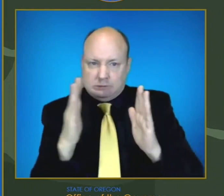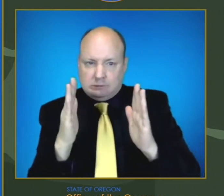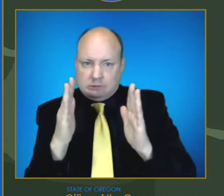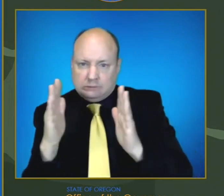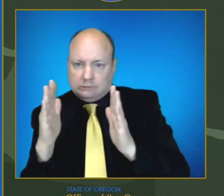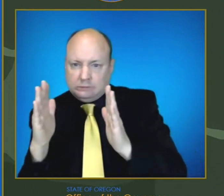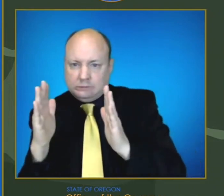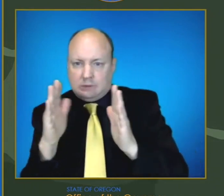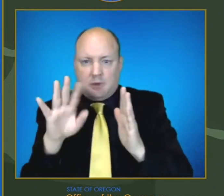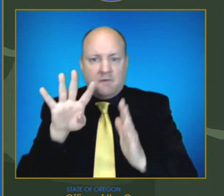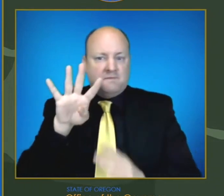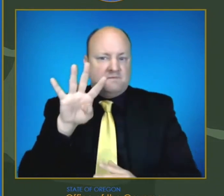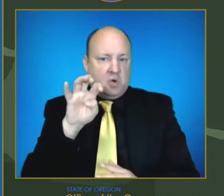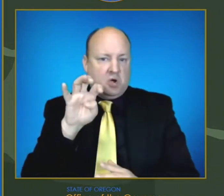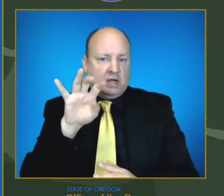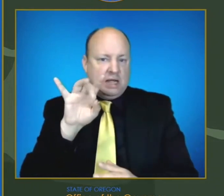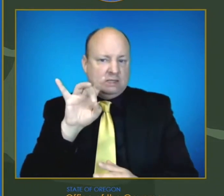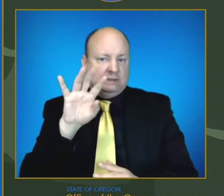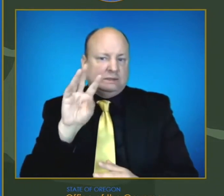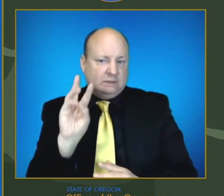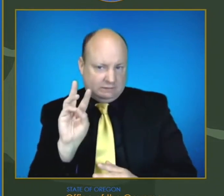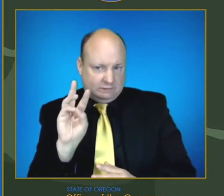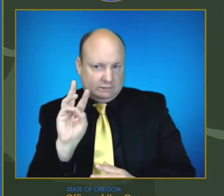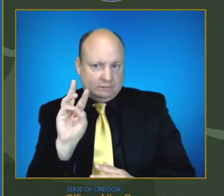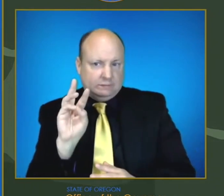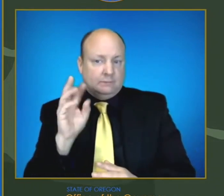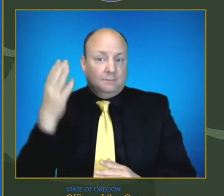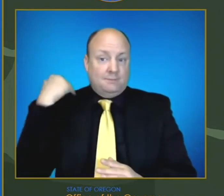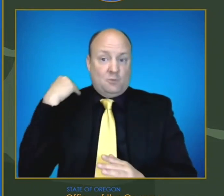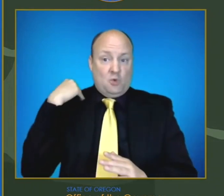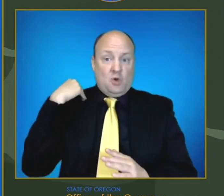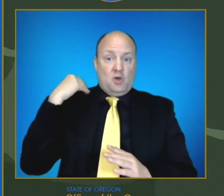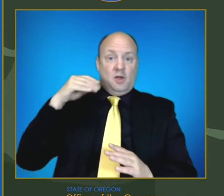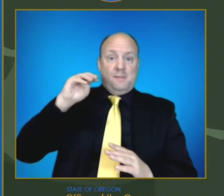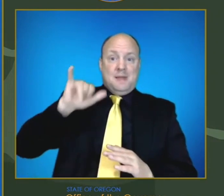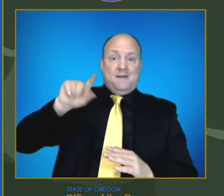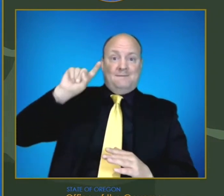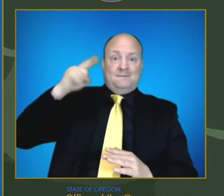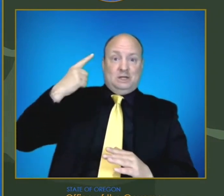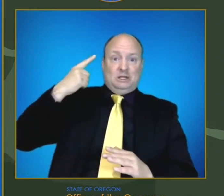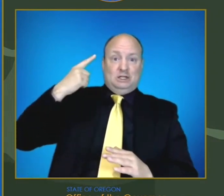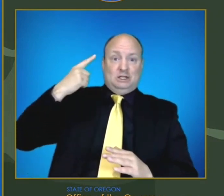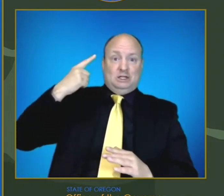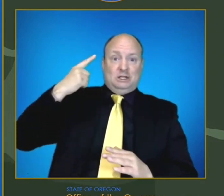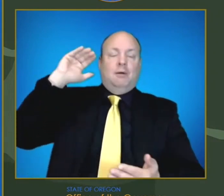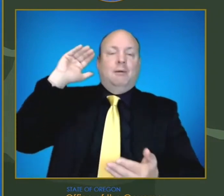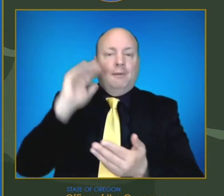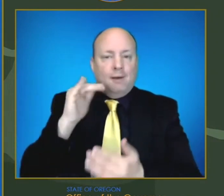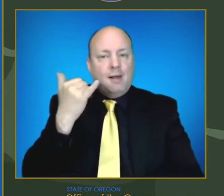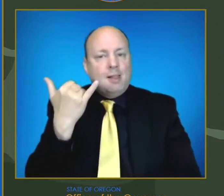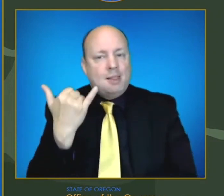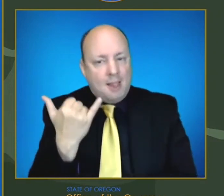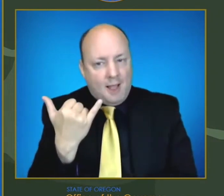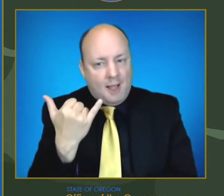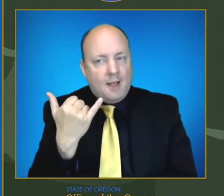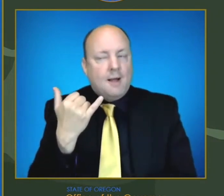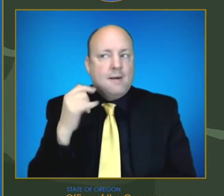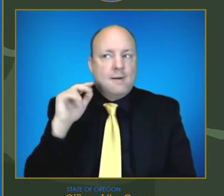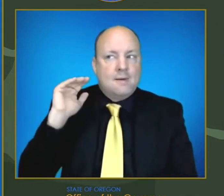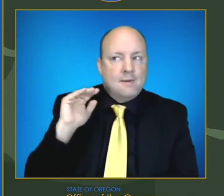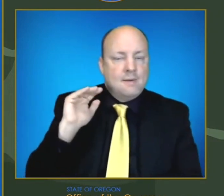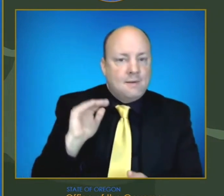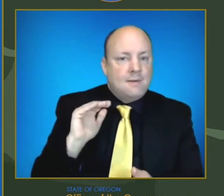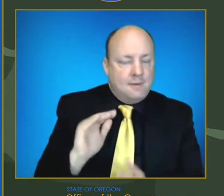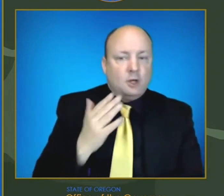40% lower than it was on May 1st. These numbers are consistent with the modeling report Dr. Seidlinger, our state epidemiologist, released last